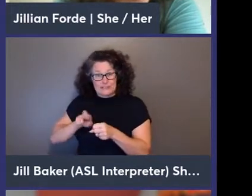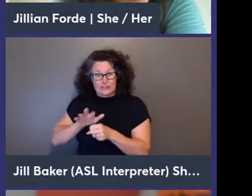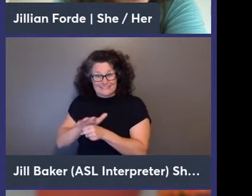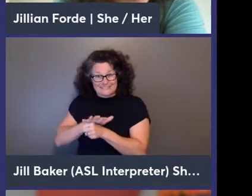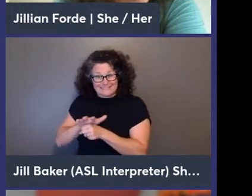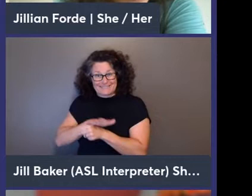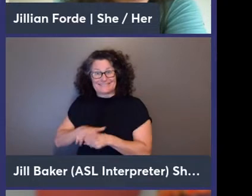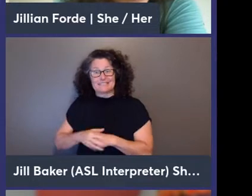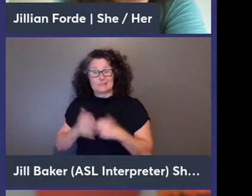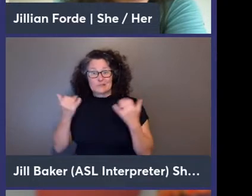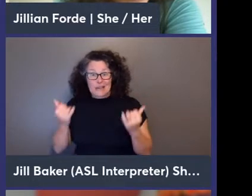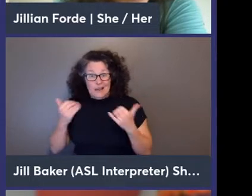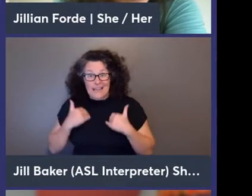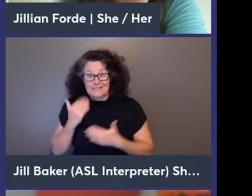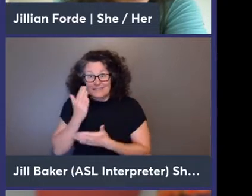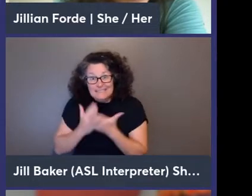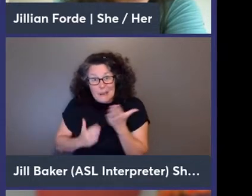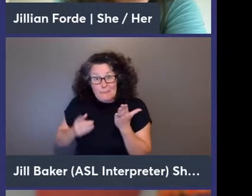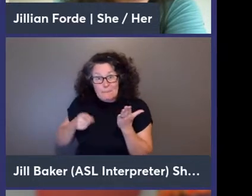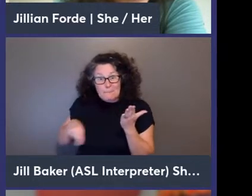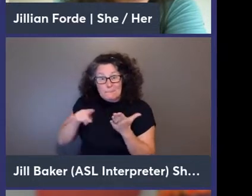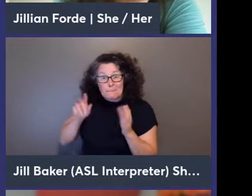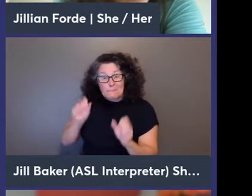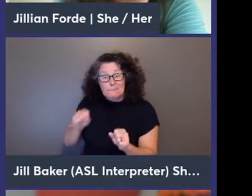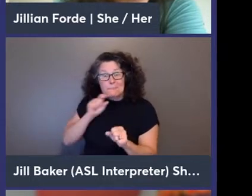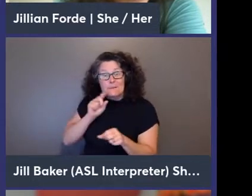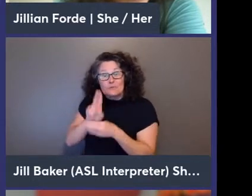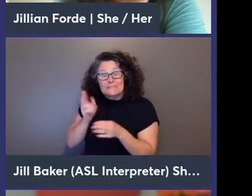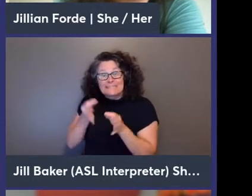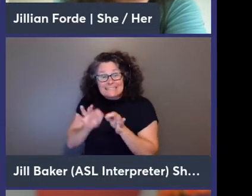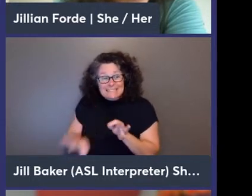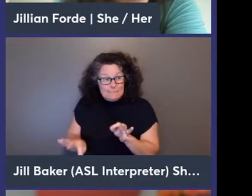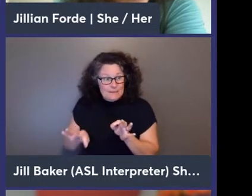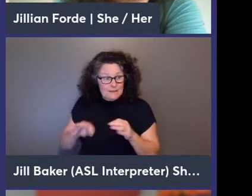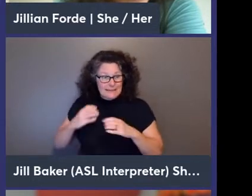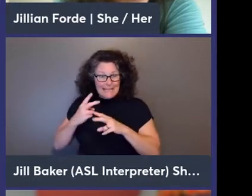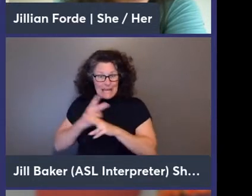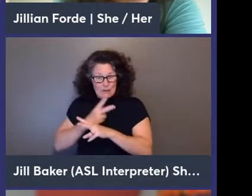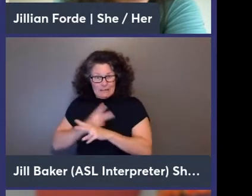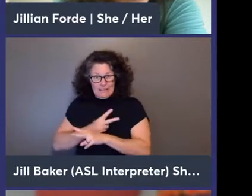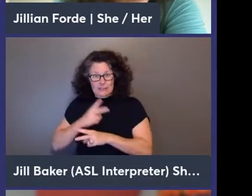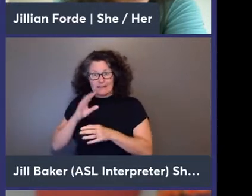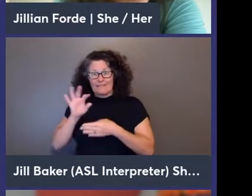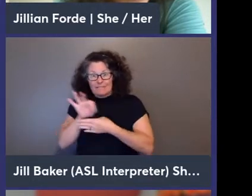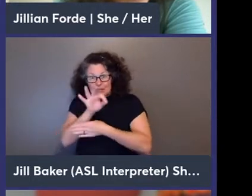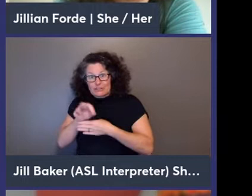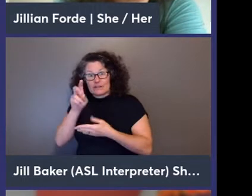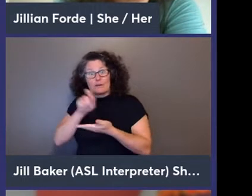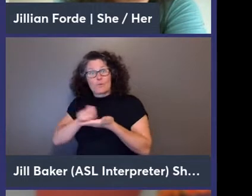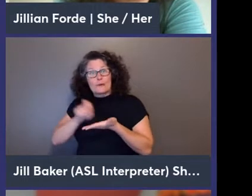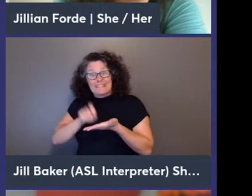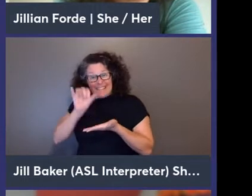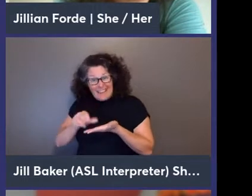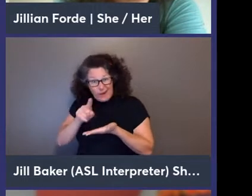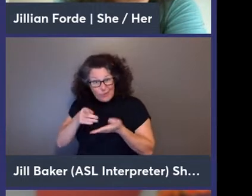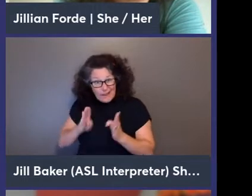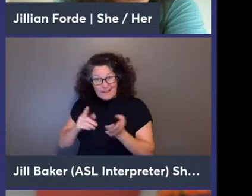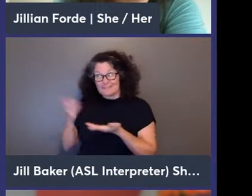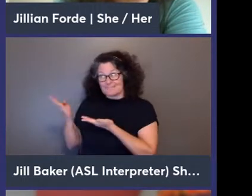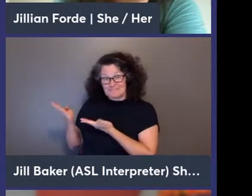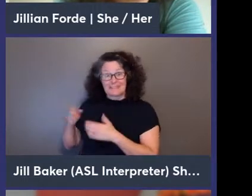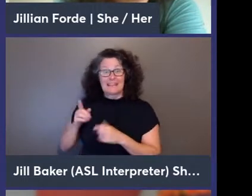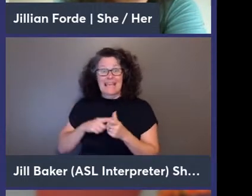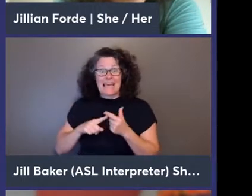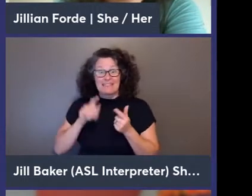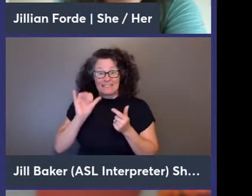here basically, and then you can use a very simple calculation function written like that, and then you can bring directly